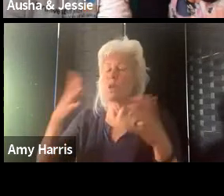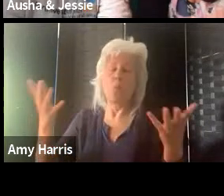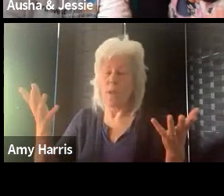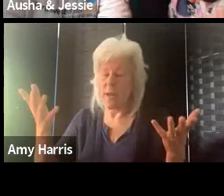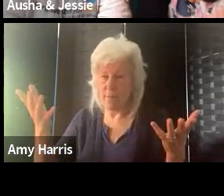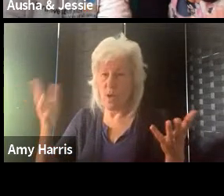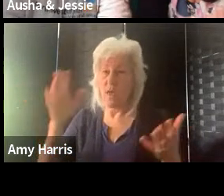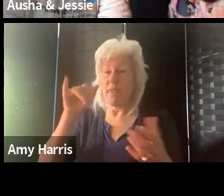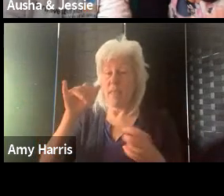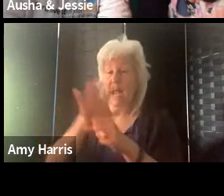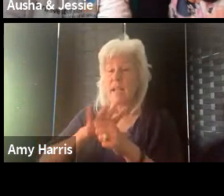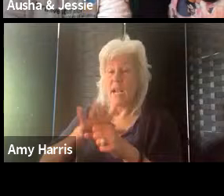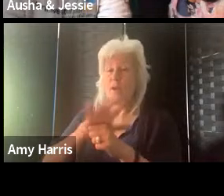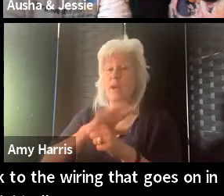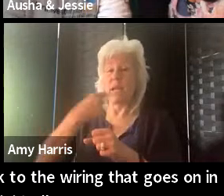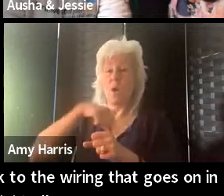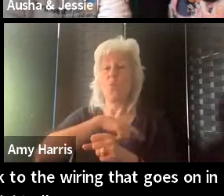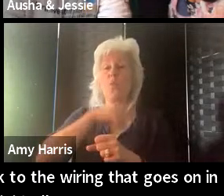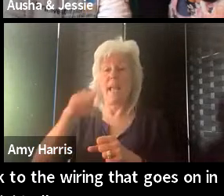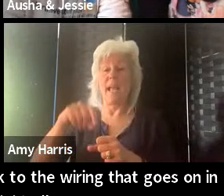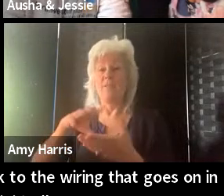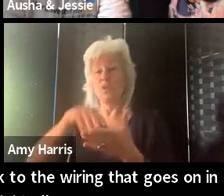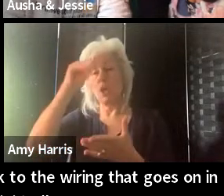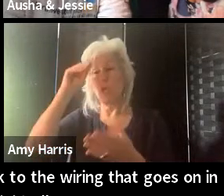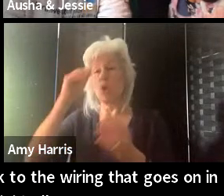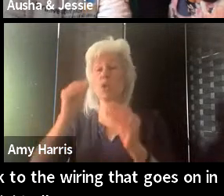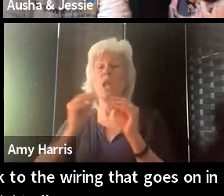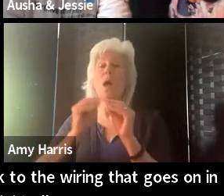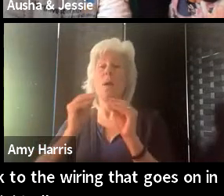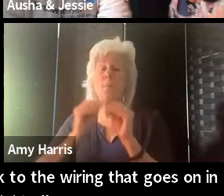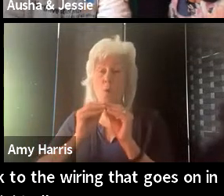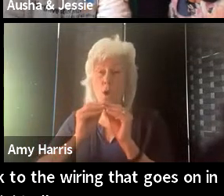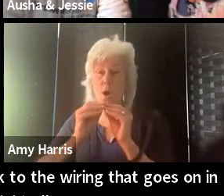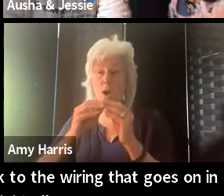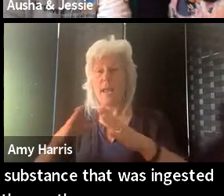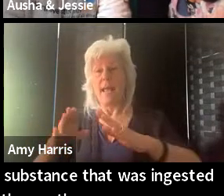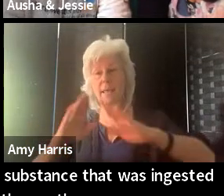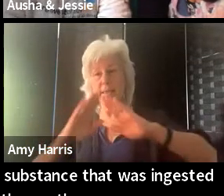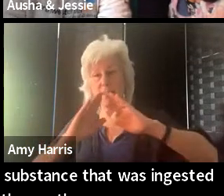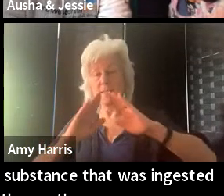area where we have to learn a lot more and listen.